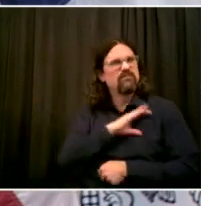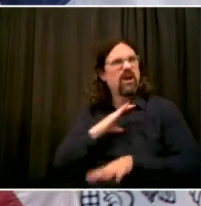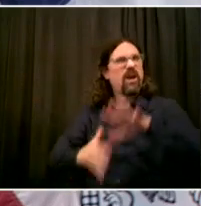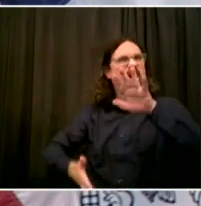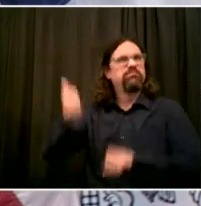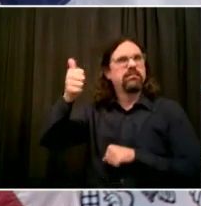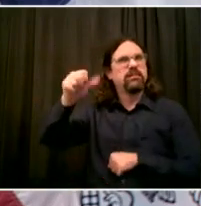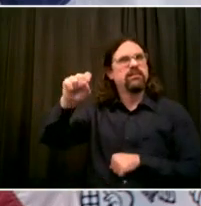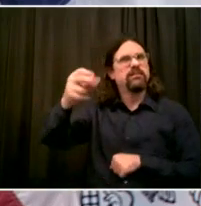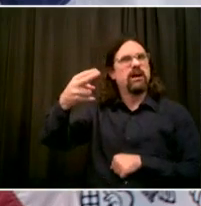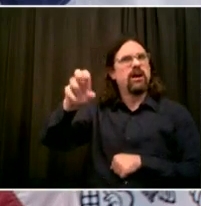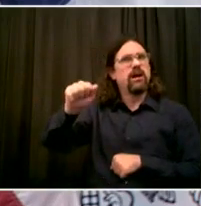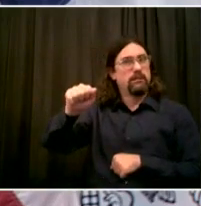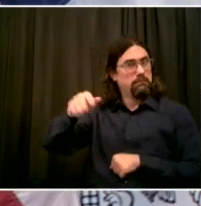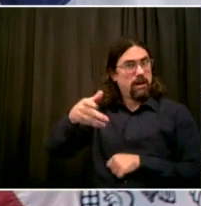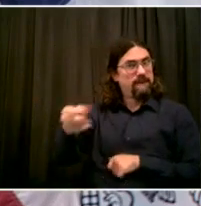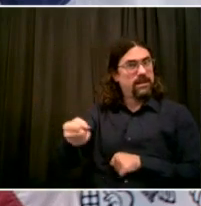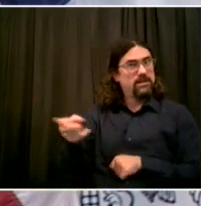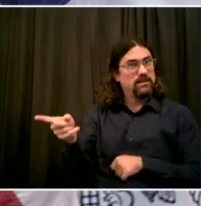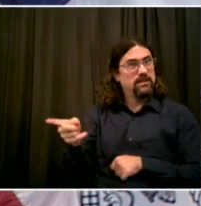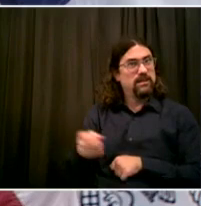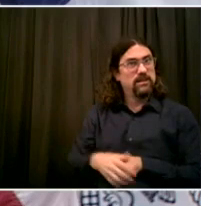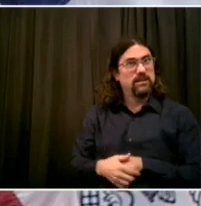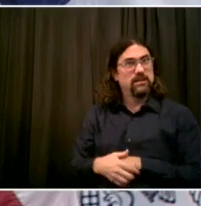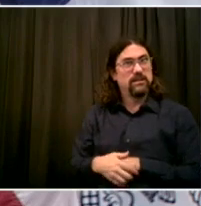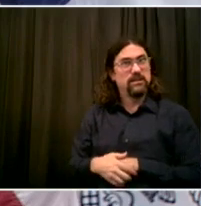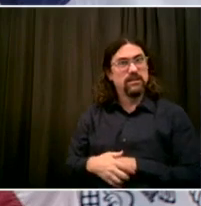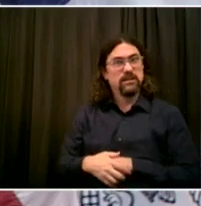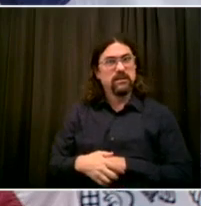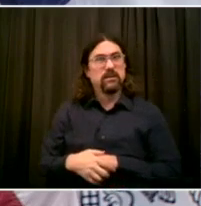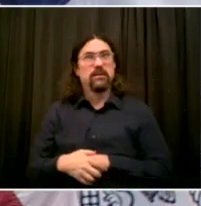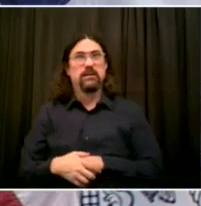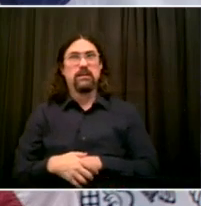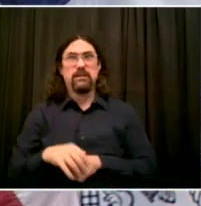The next question is for Yoav from the city.